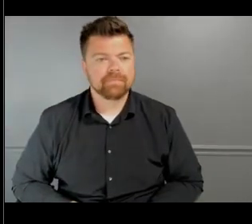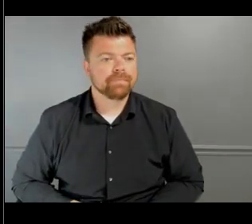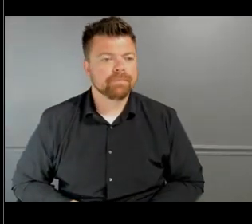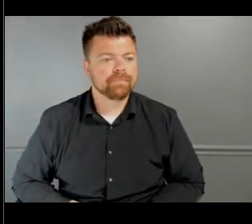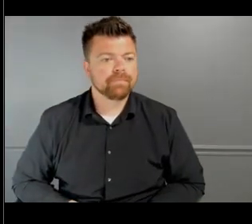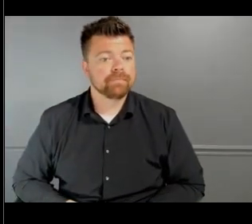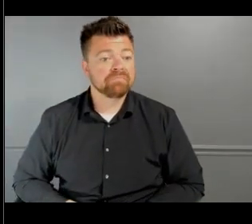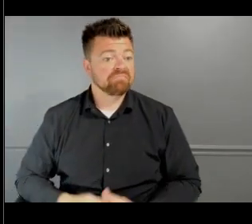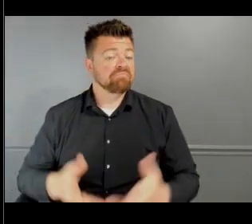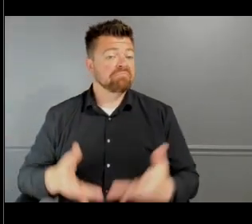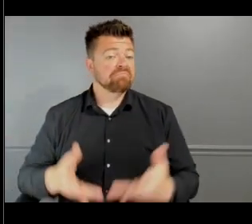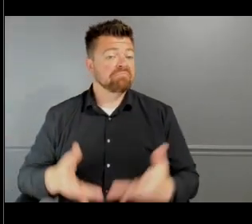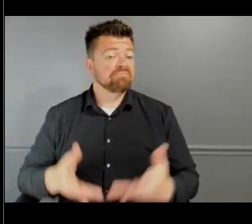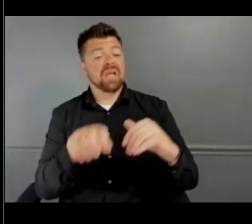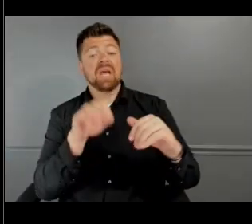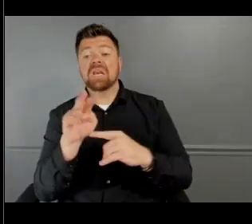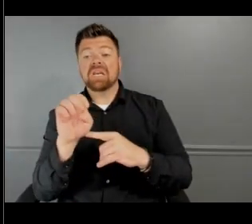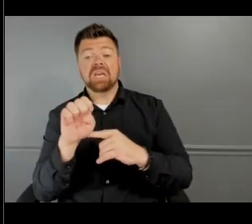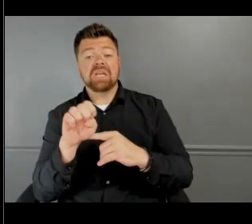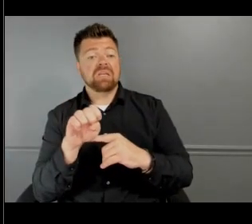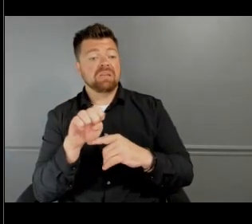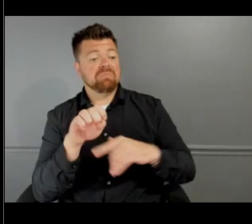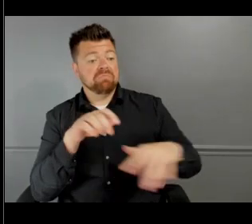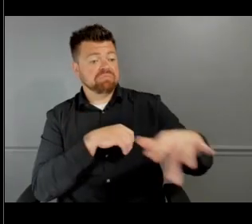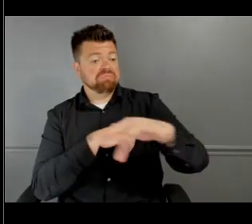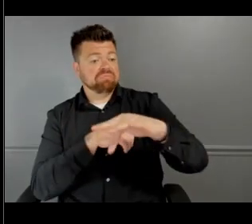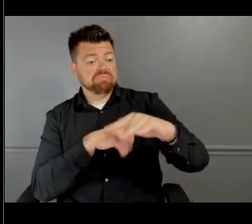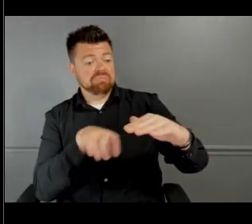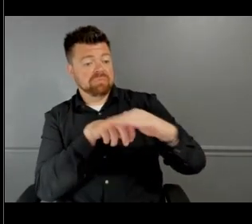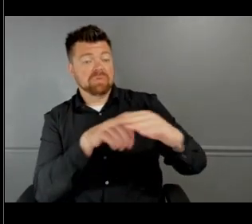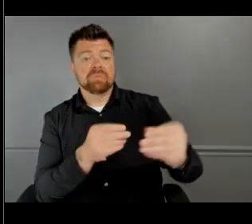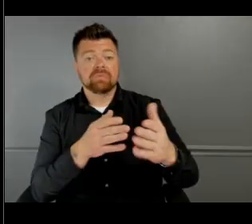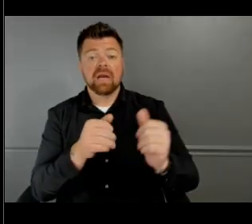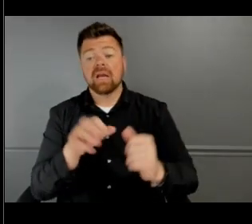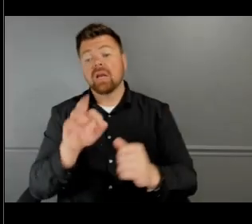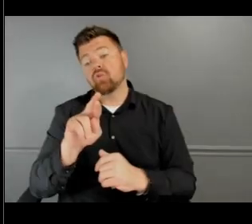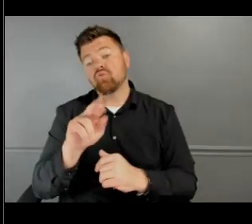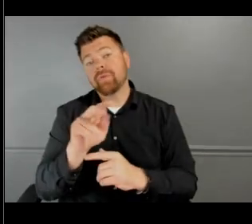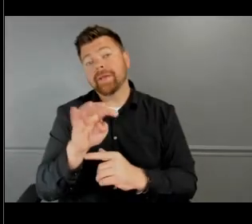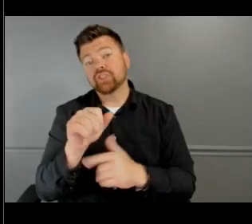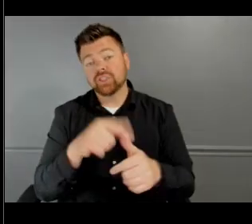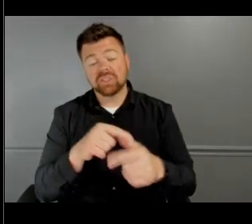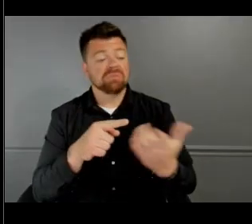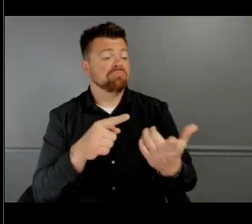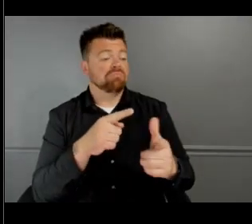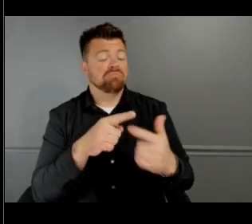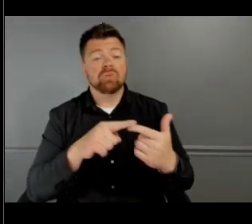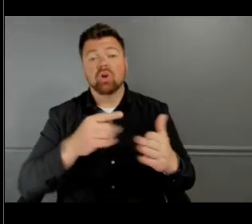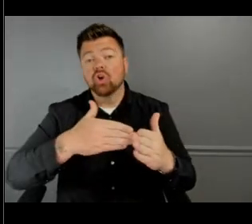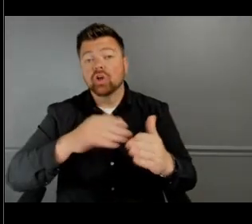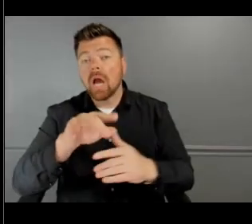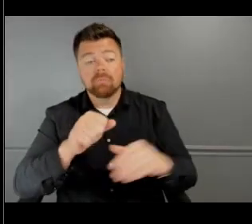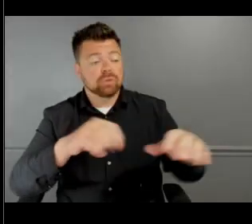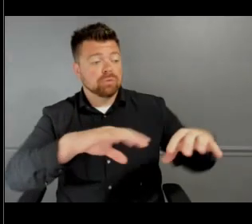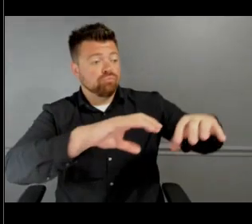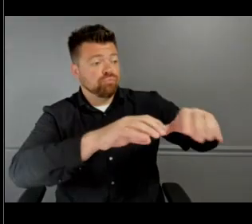Unless knee space is provided at ranges, cooktops, and kitchen sinks, a 30